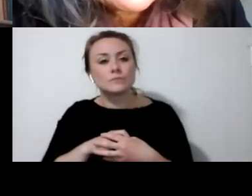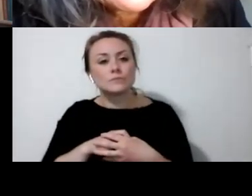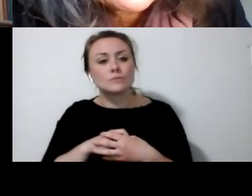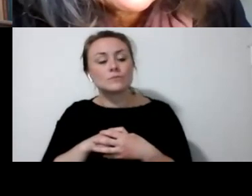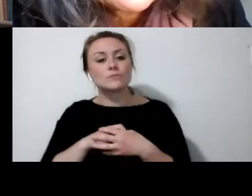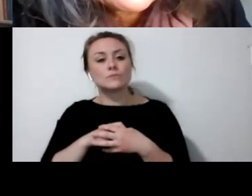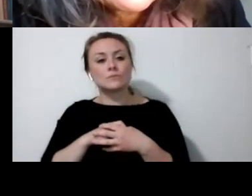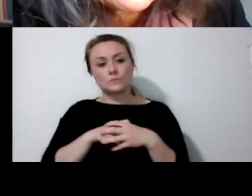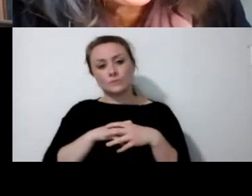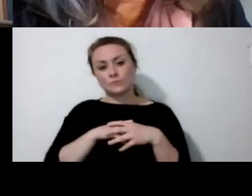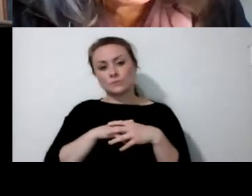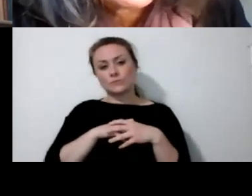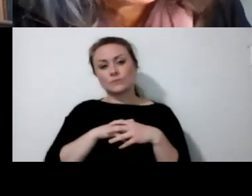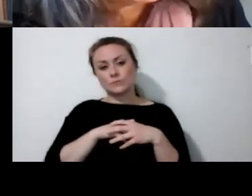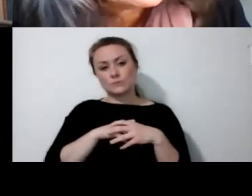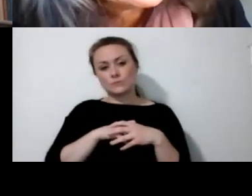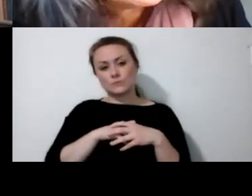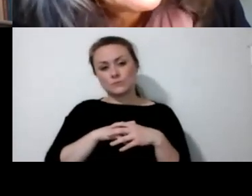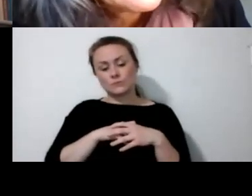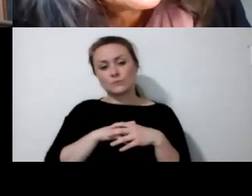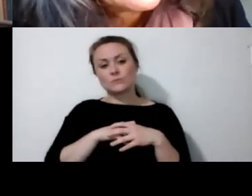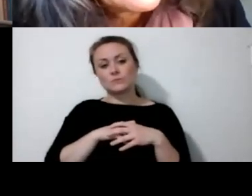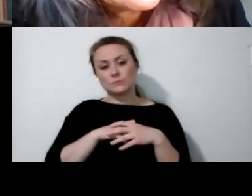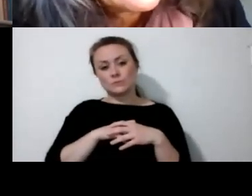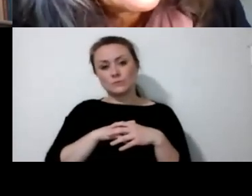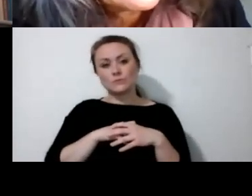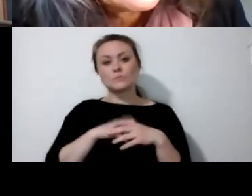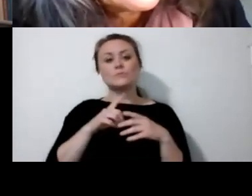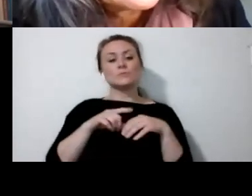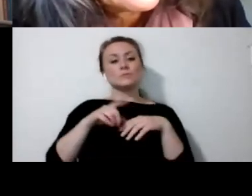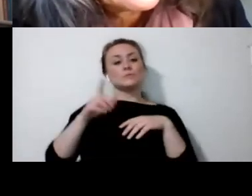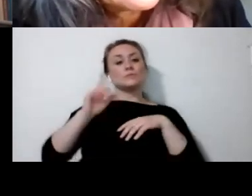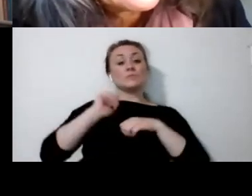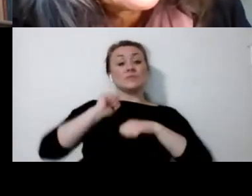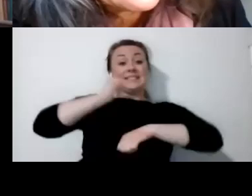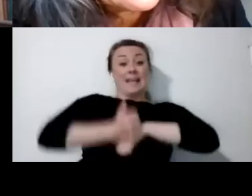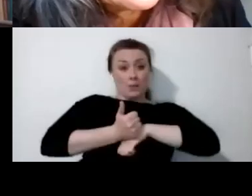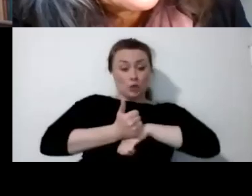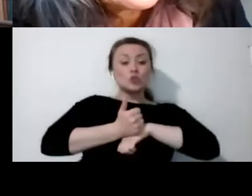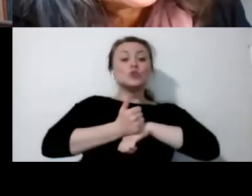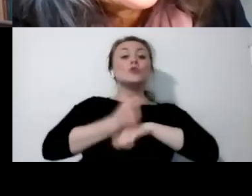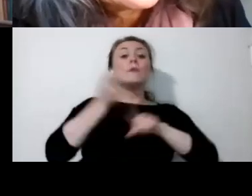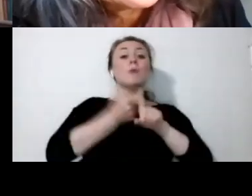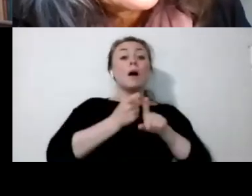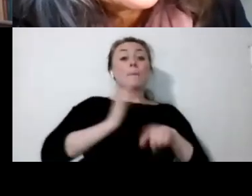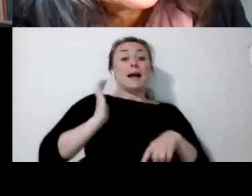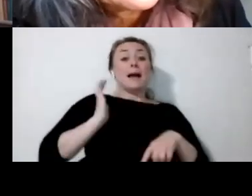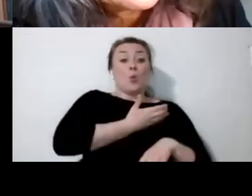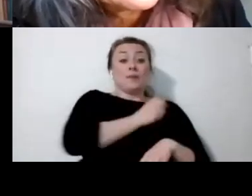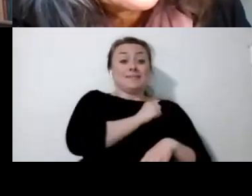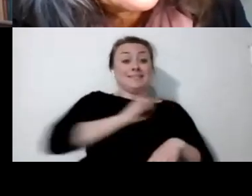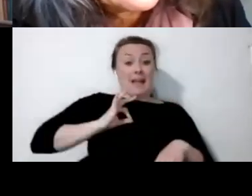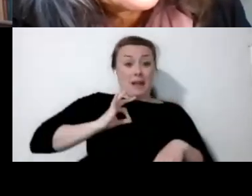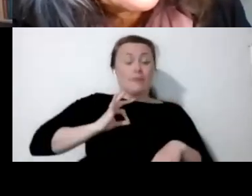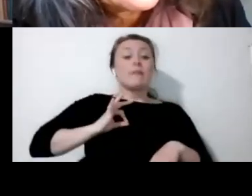of cordiality that has actually become established between our staffs on either end, and